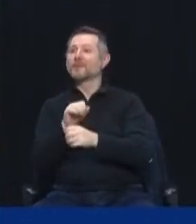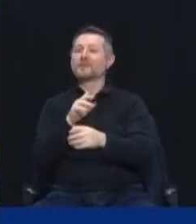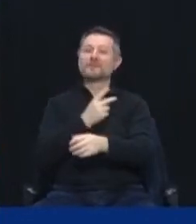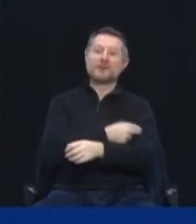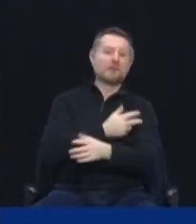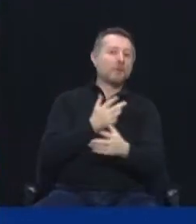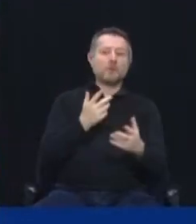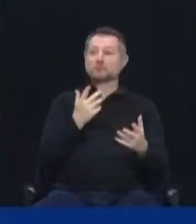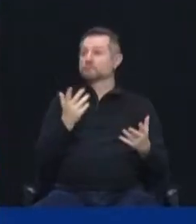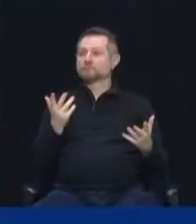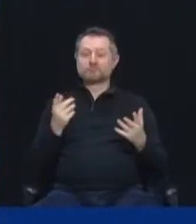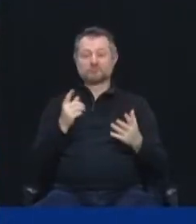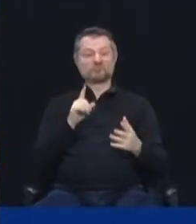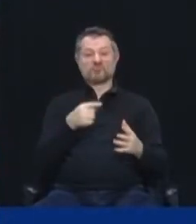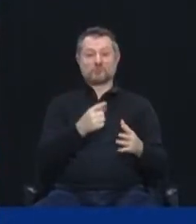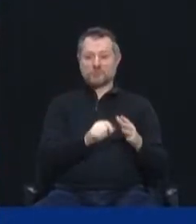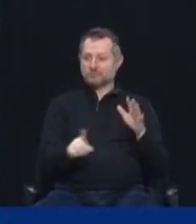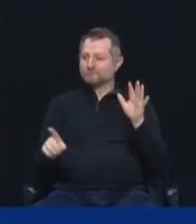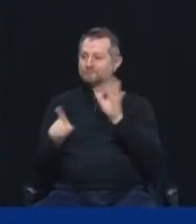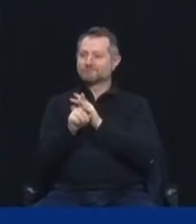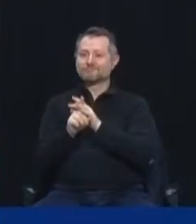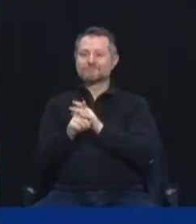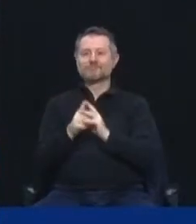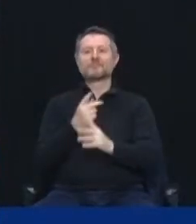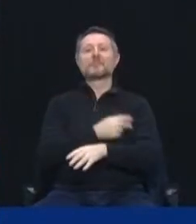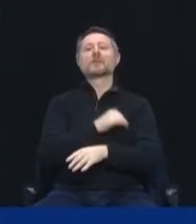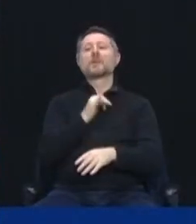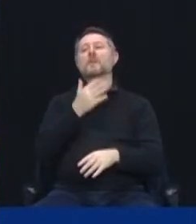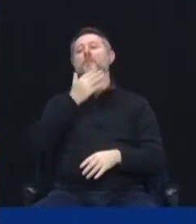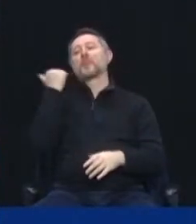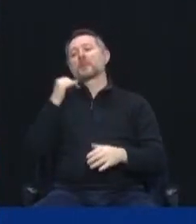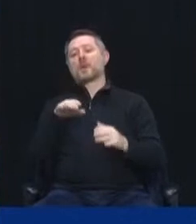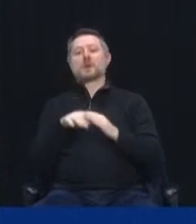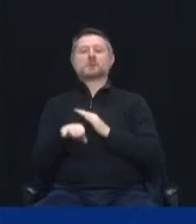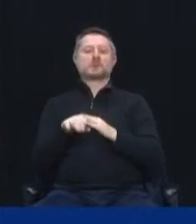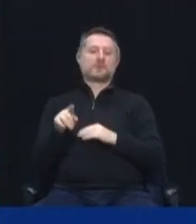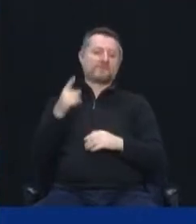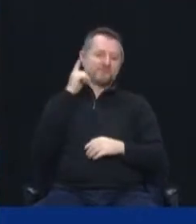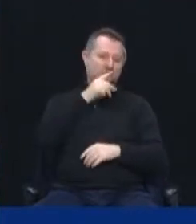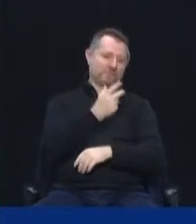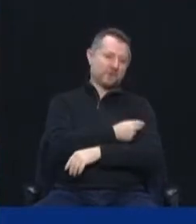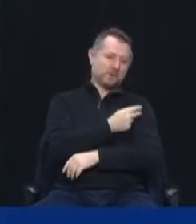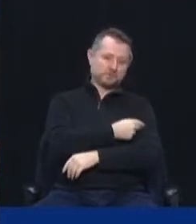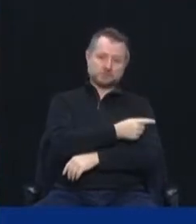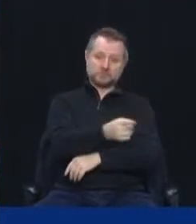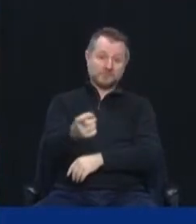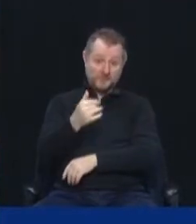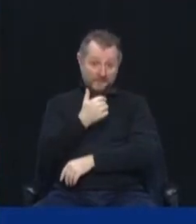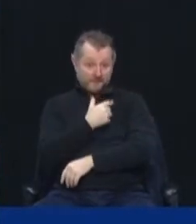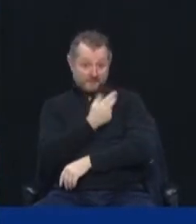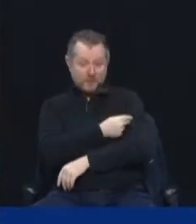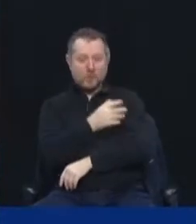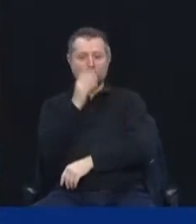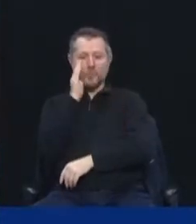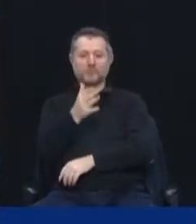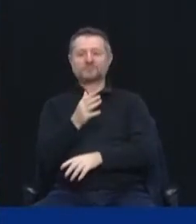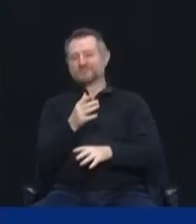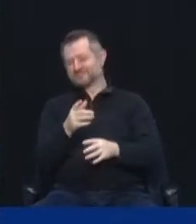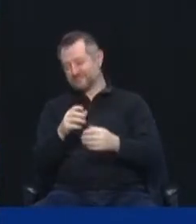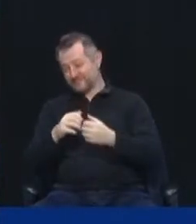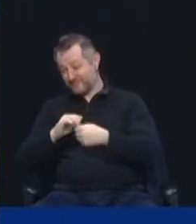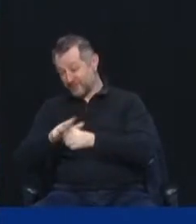of work gives them much-needed access to the weapon that will end the war on COVID. We are grateful to have the